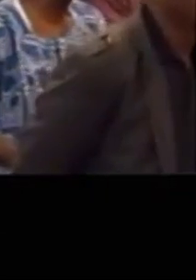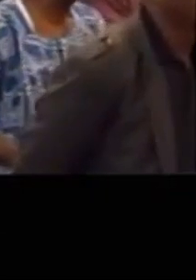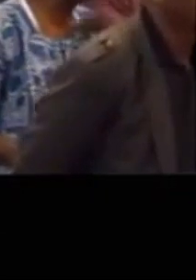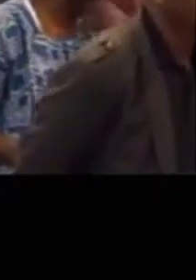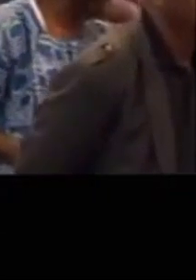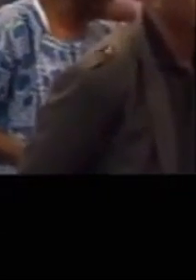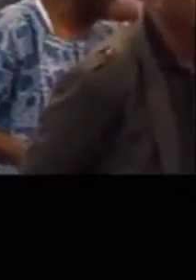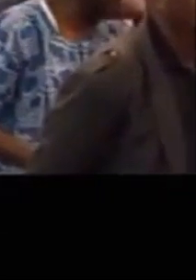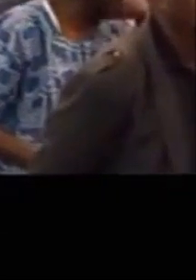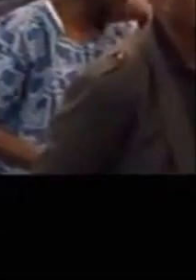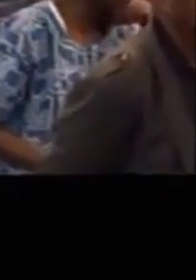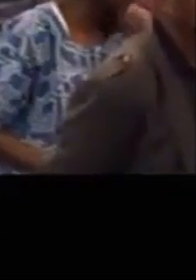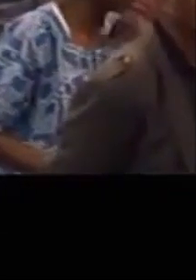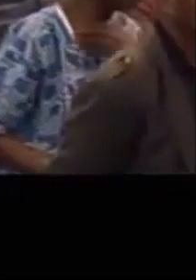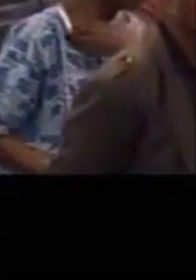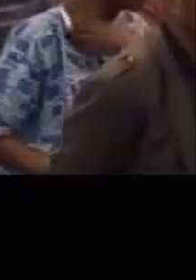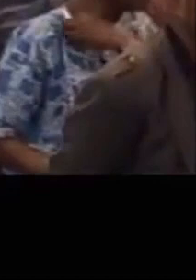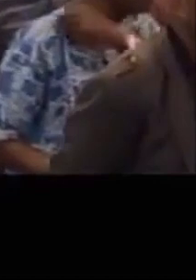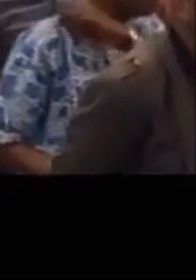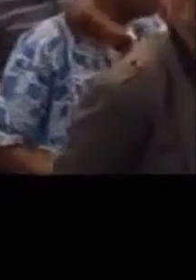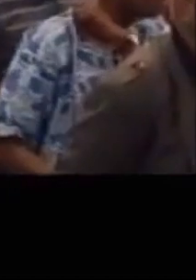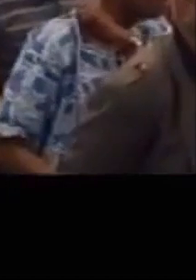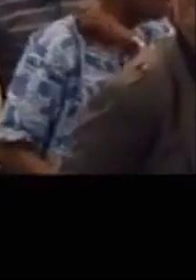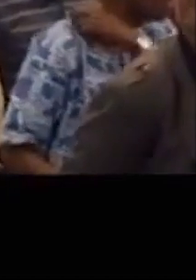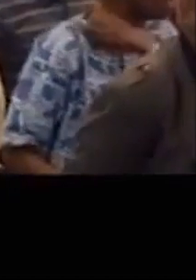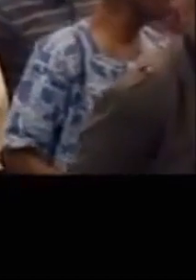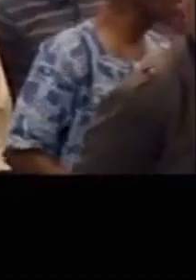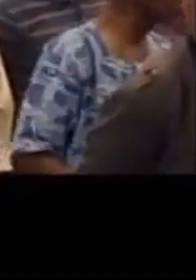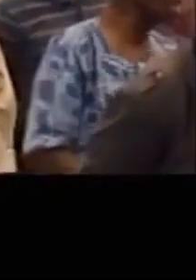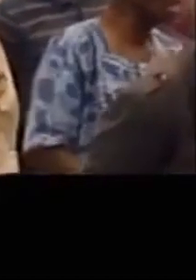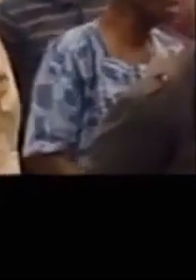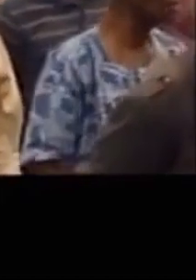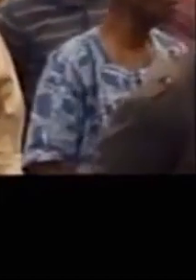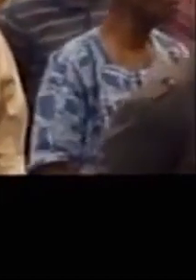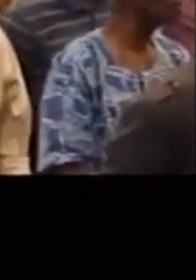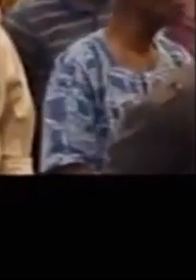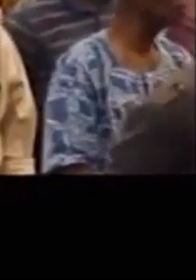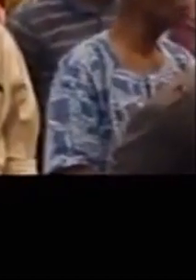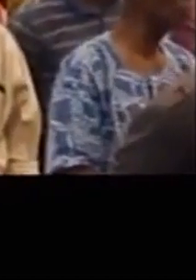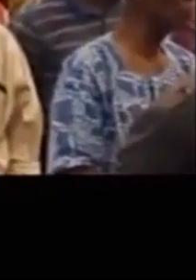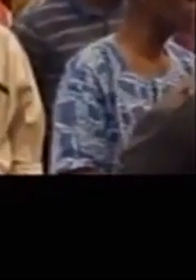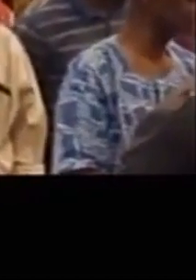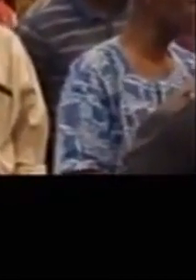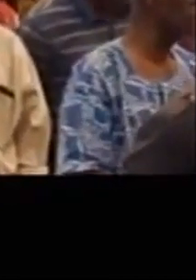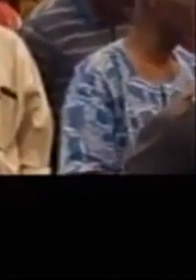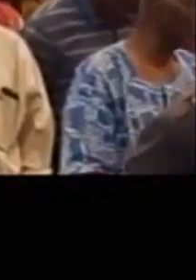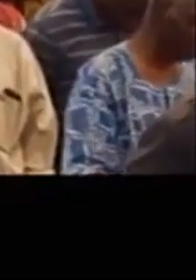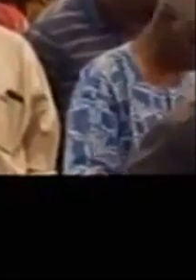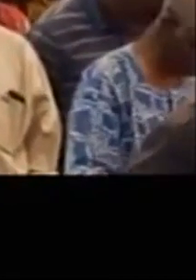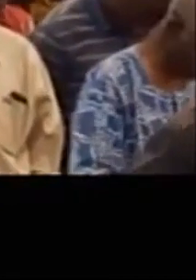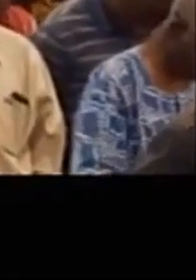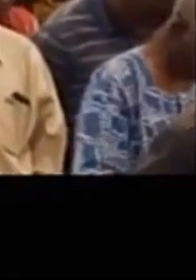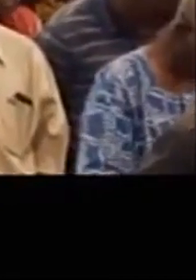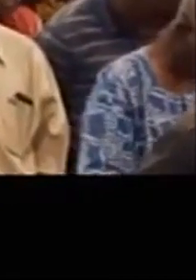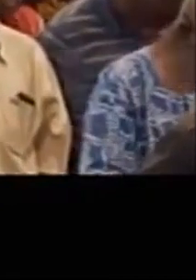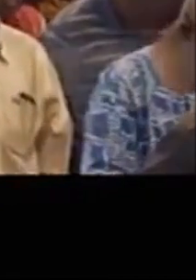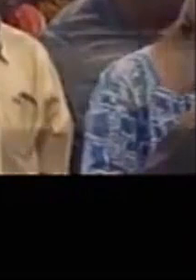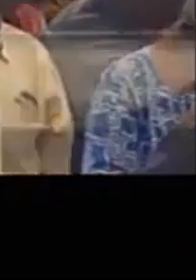he'll load us with his blessings in Jesus' name. Let's close our eyes for